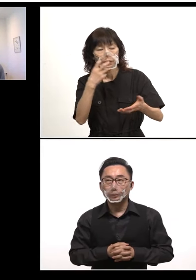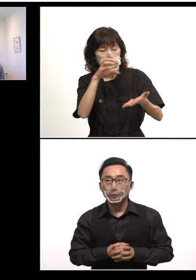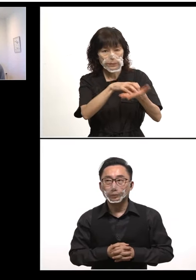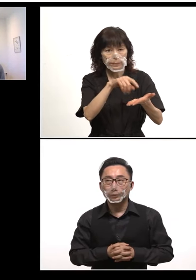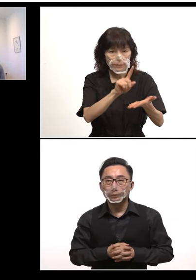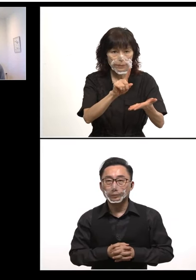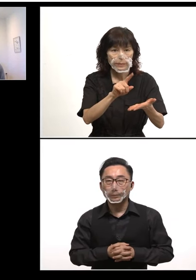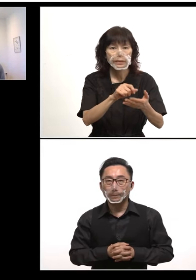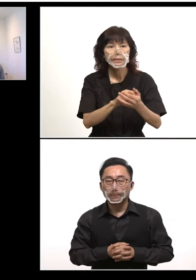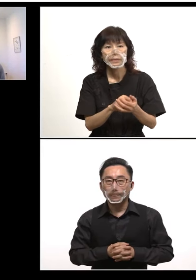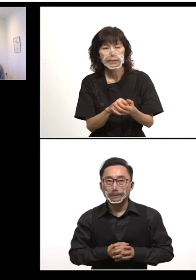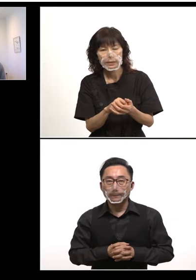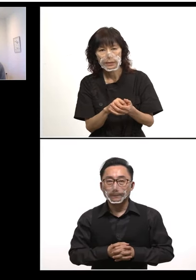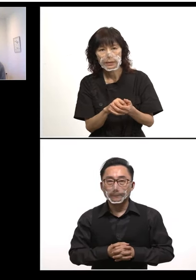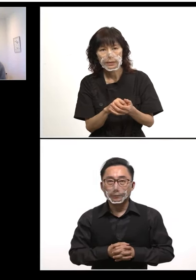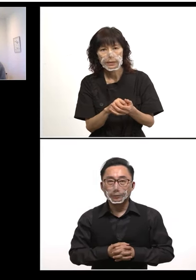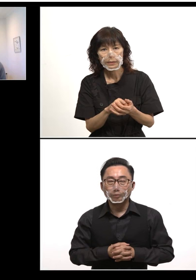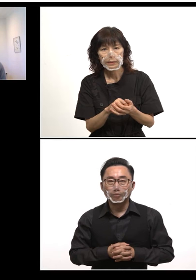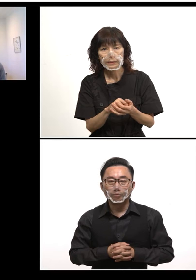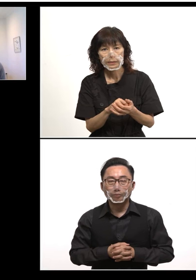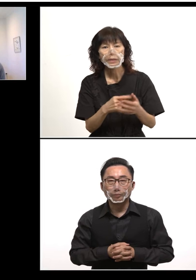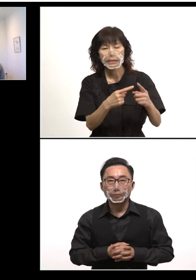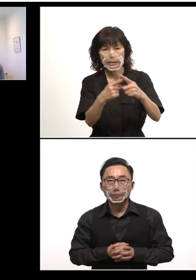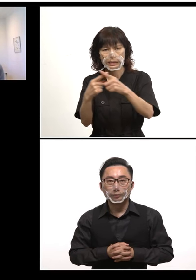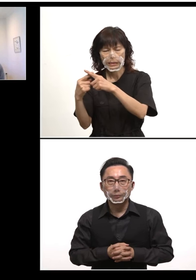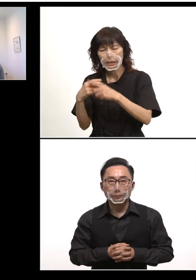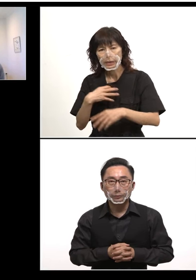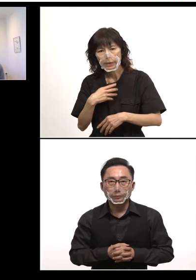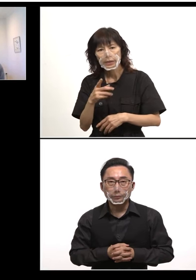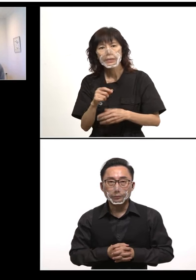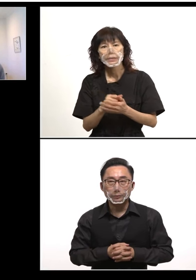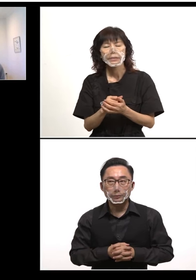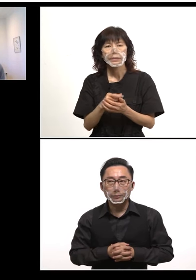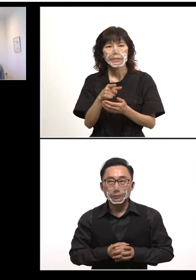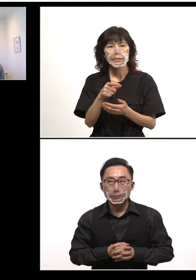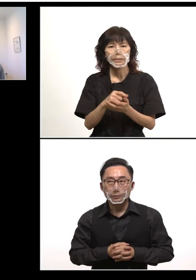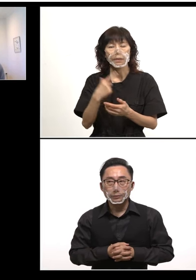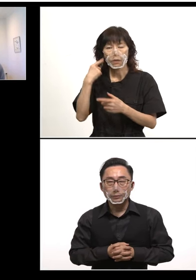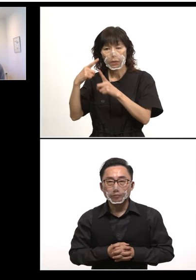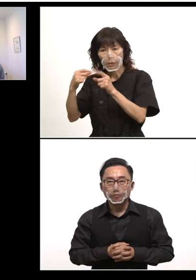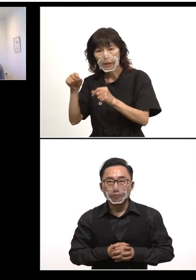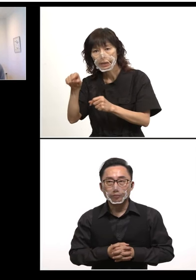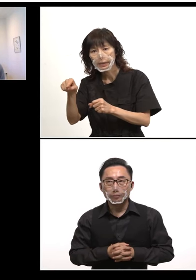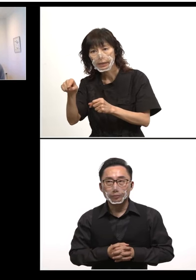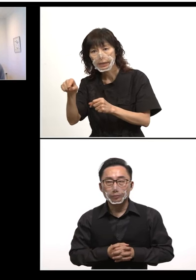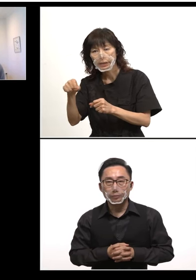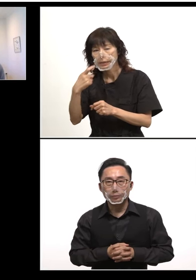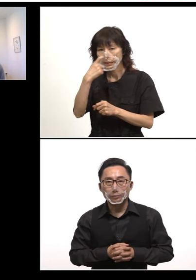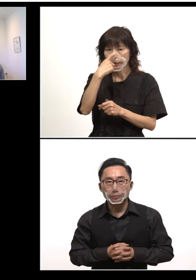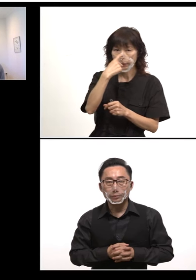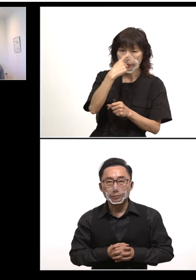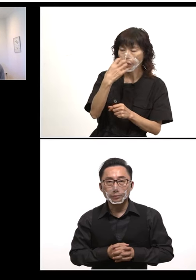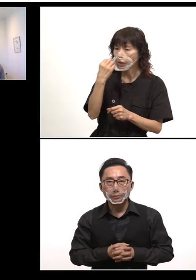public. Is it been changing in the past few years in Taiwan and UK and Cambodia, as well as Hong Kong?